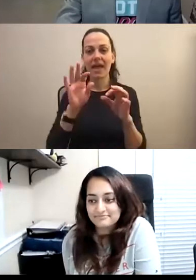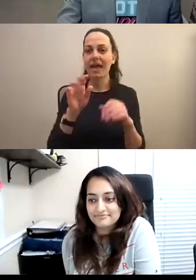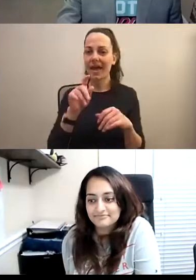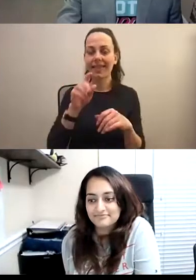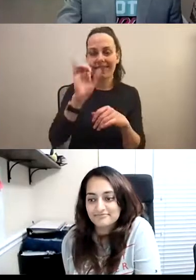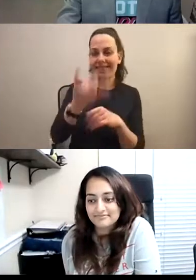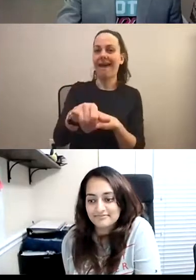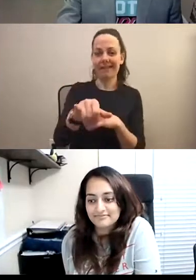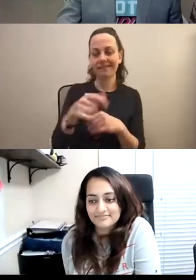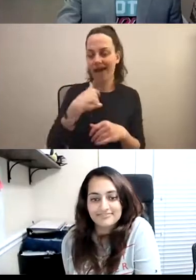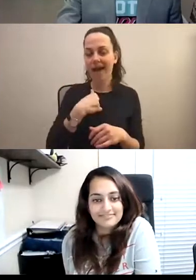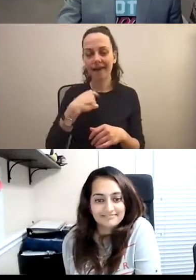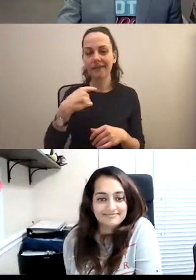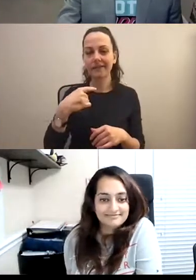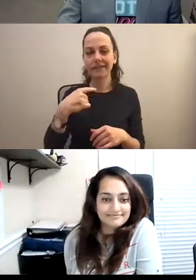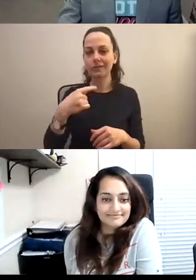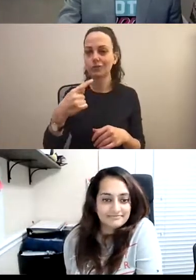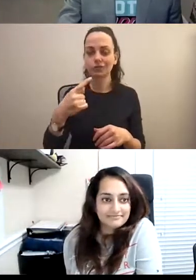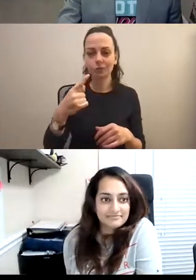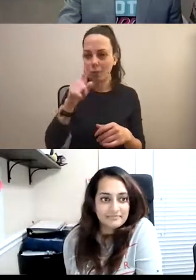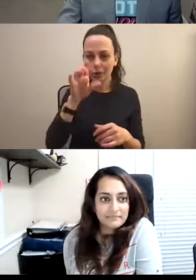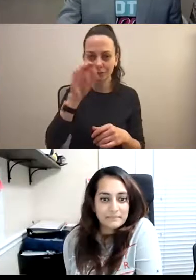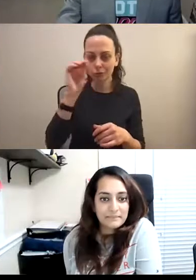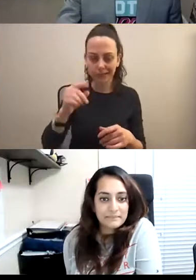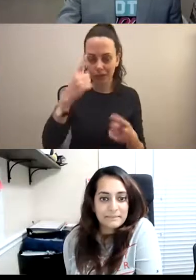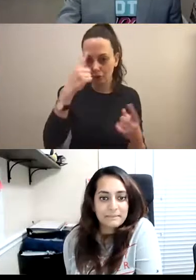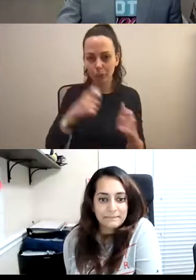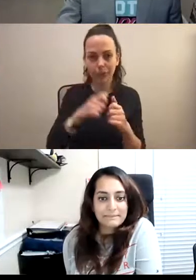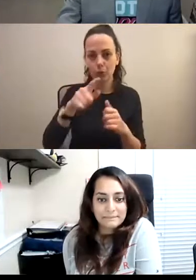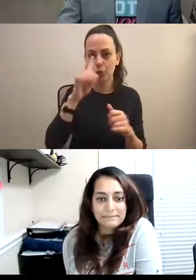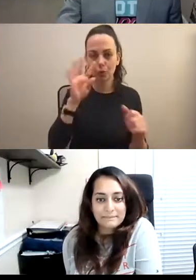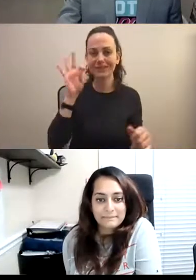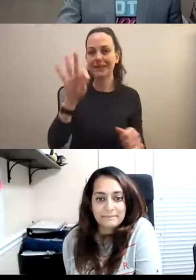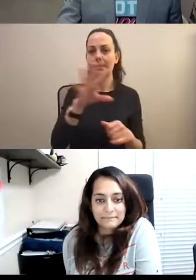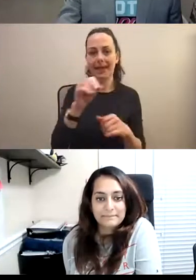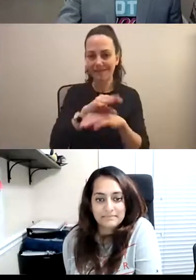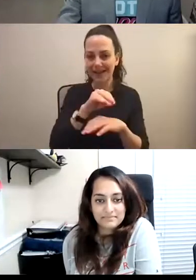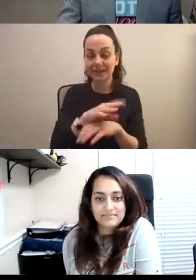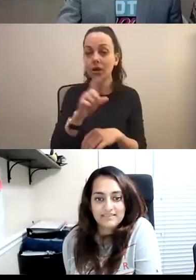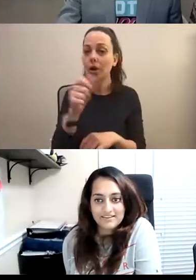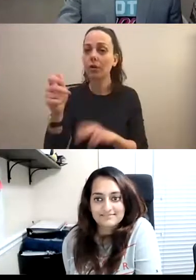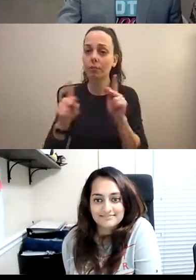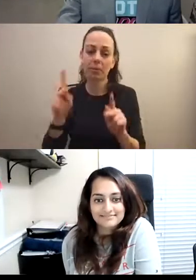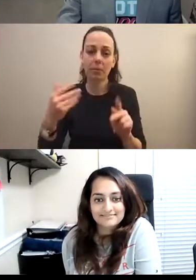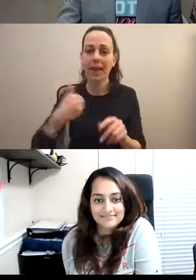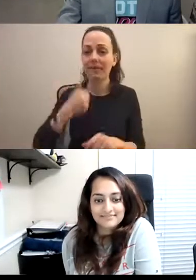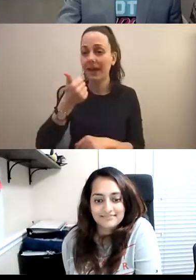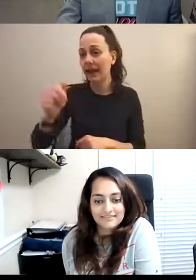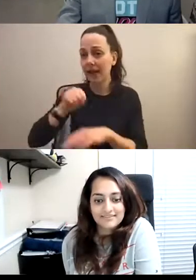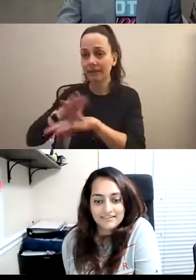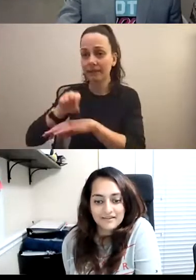Fatima. I totally agree with your tips and your advice. Does anybody else have any